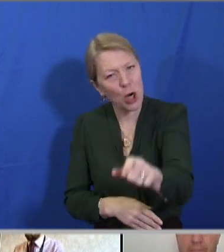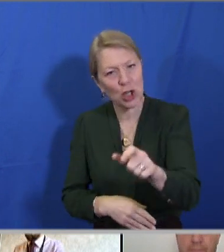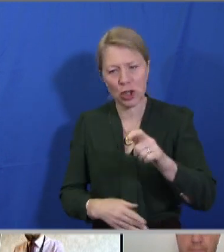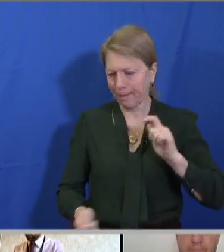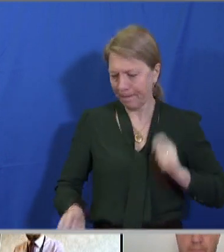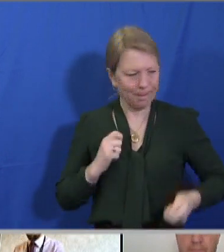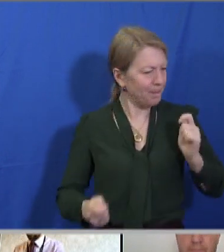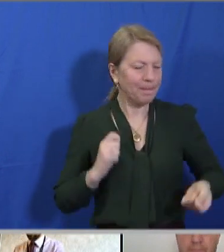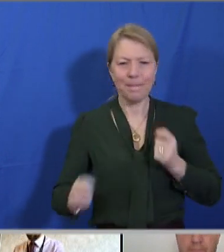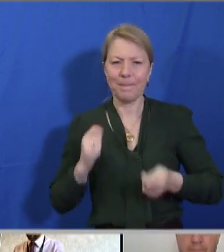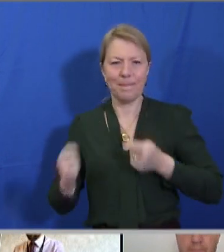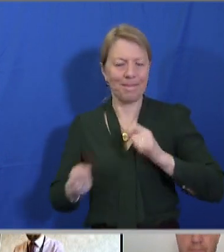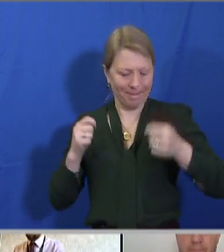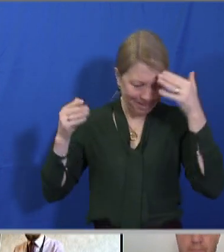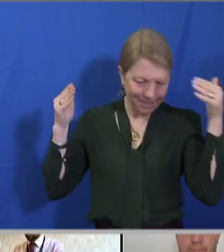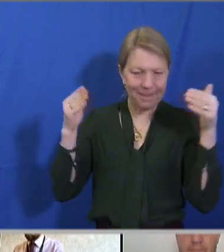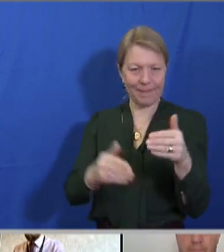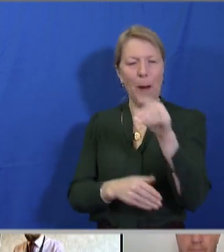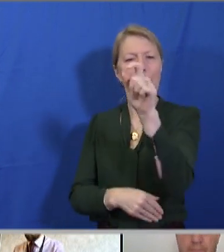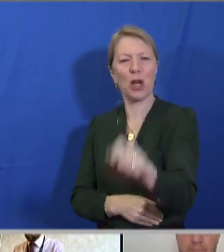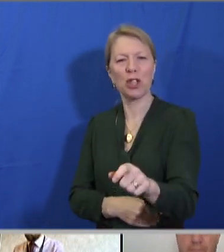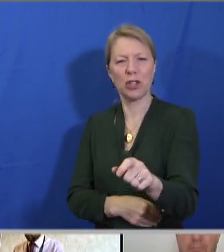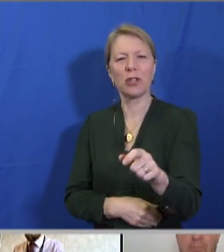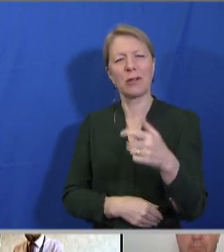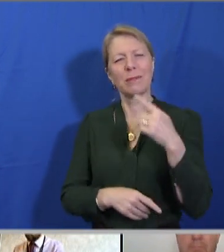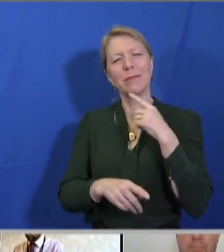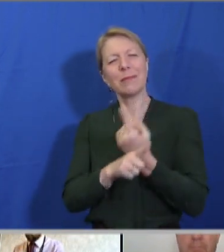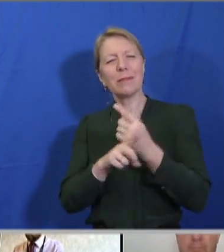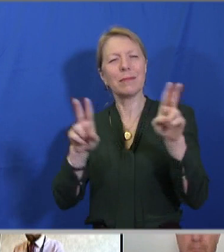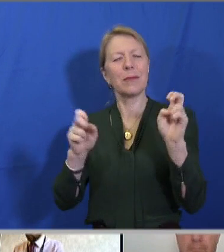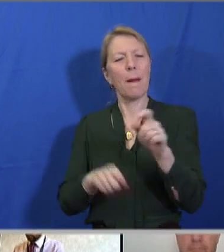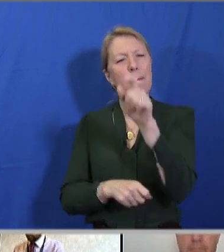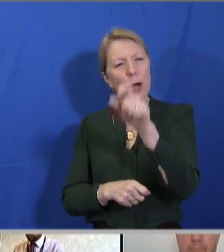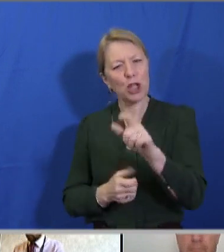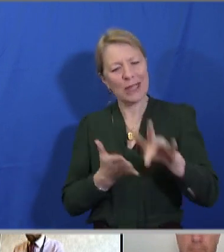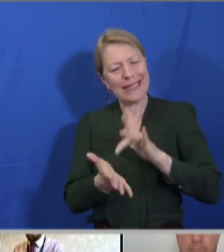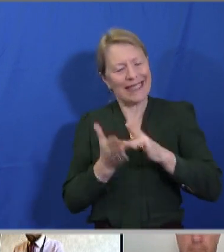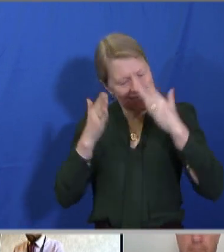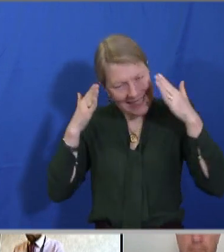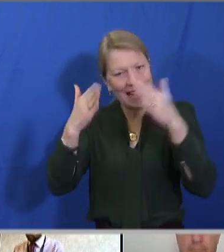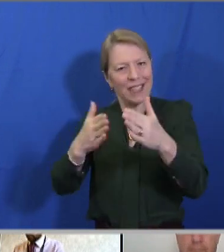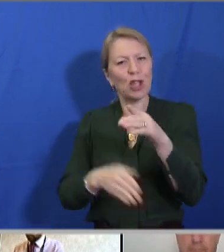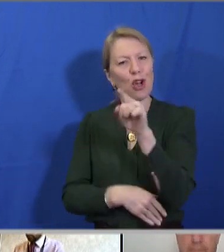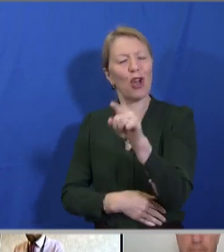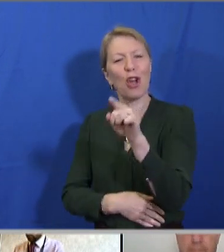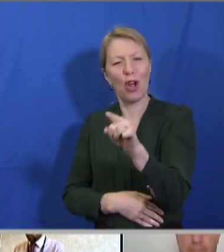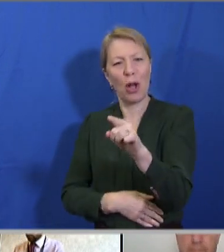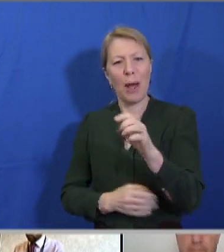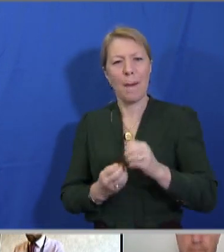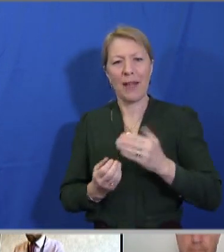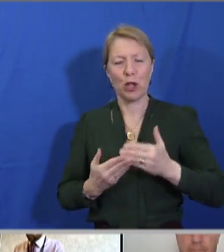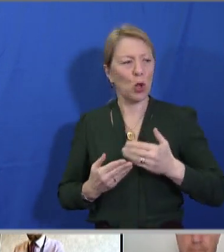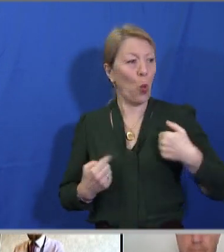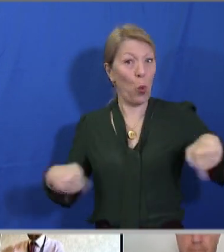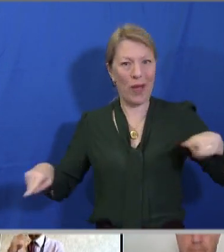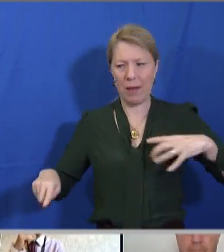is person-centred, as I said to David earlier on, that is how we make sure we're delivering for the people rather than actually looking